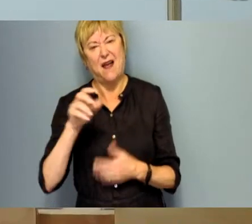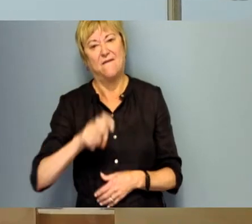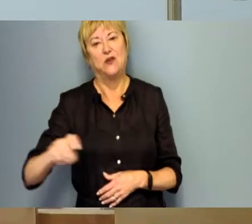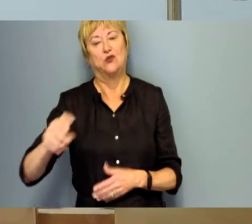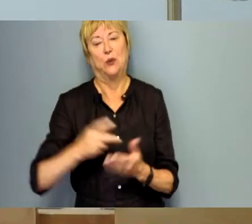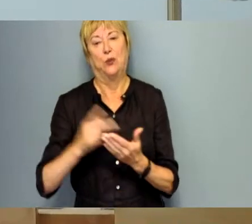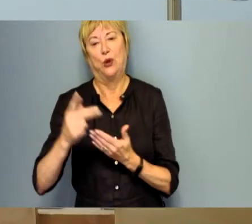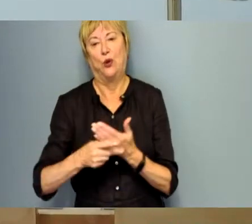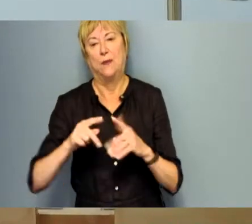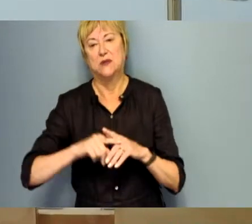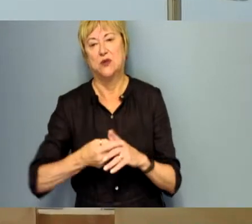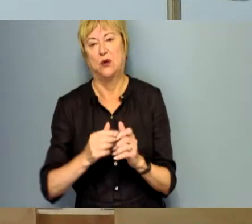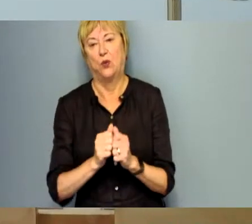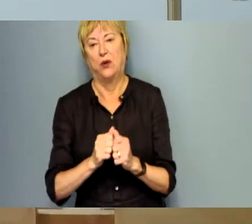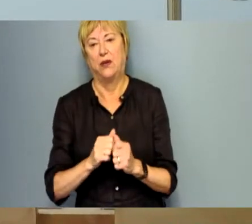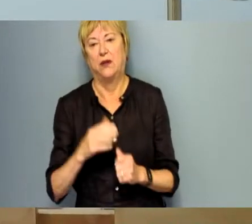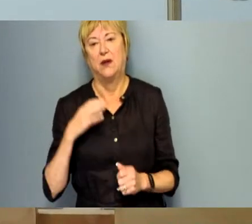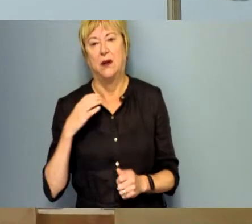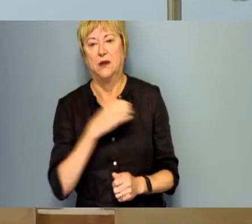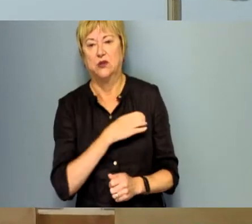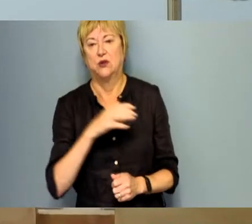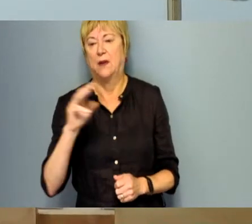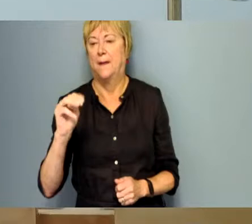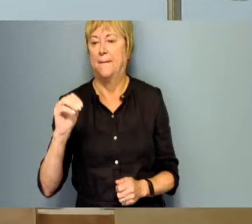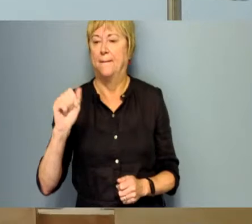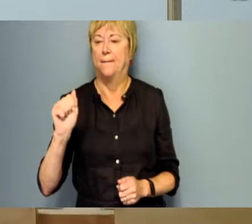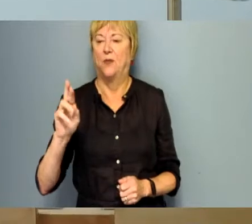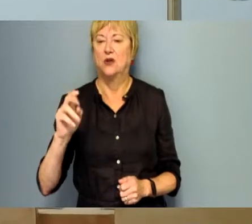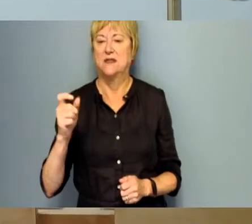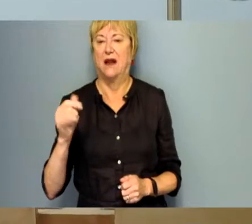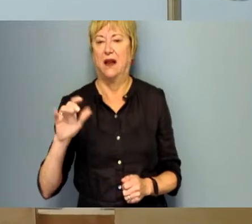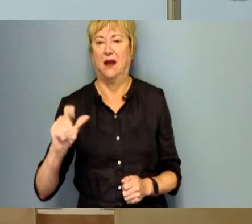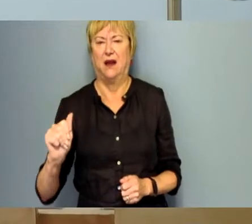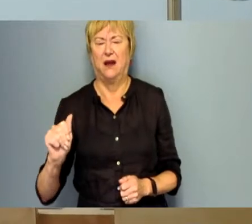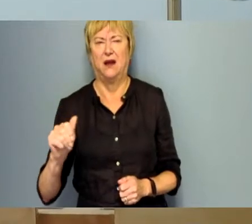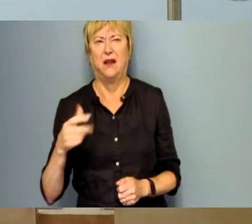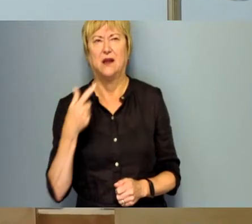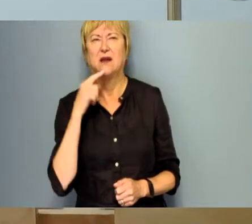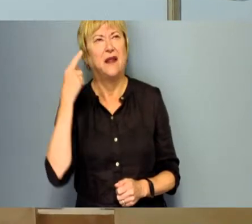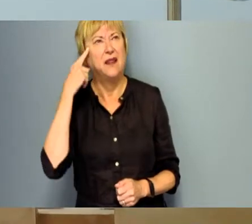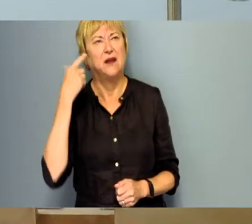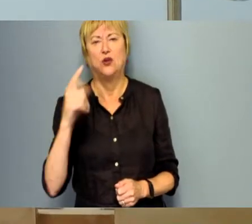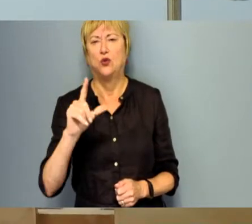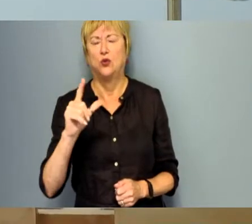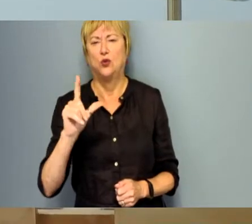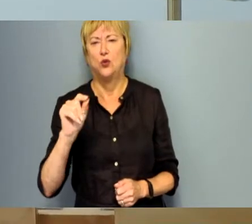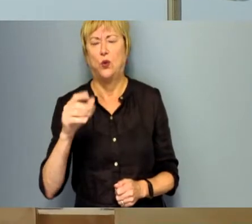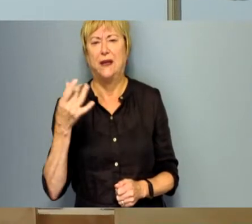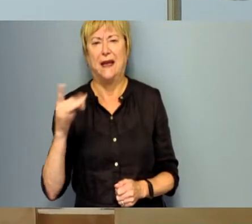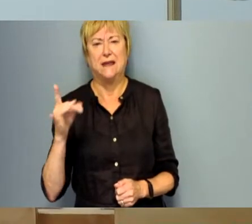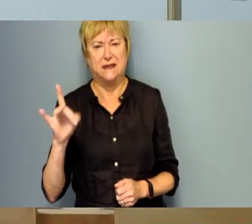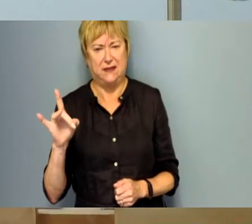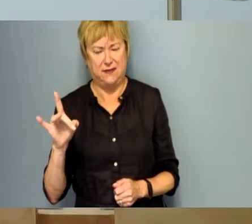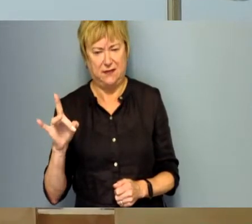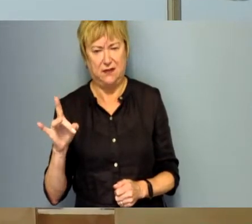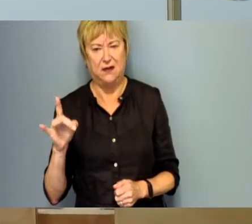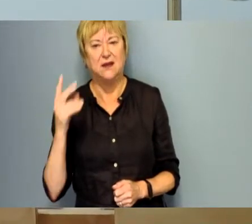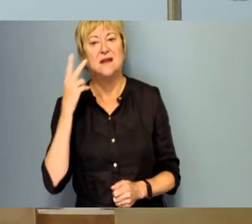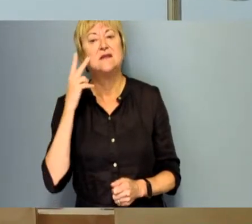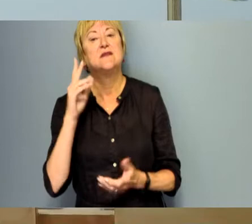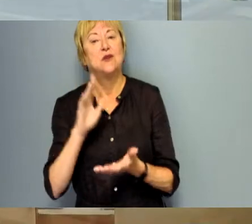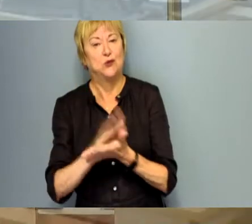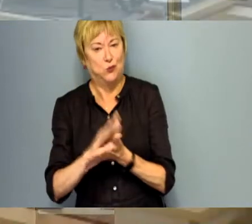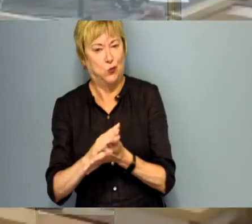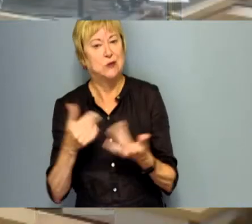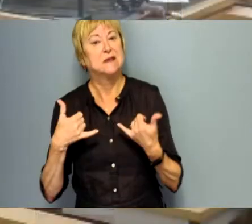with Commissioner Marseglia, I want to say 2018, yeah. And to see that schools are